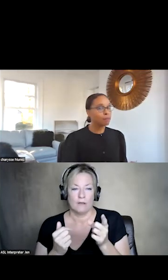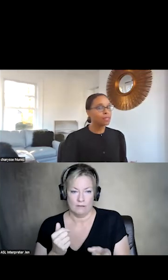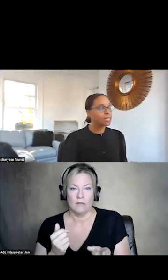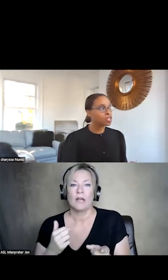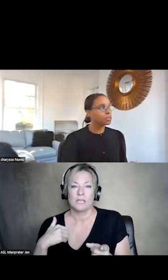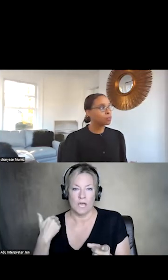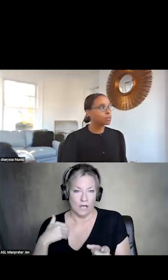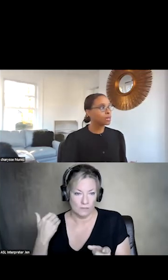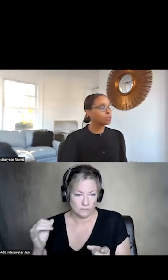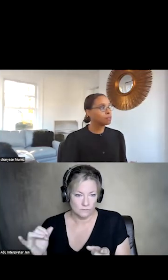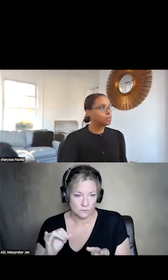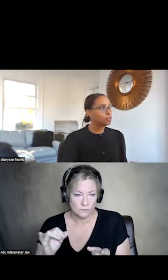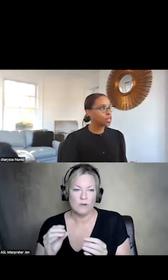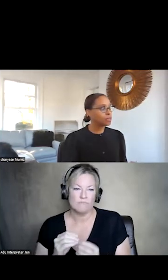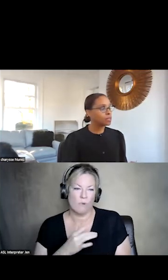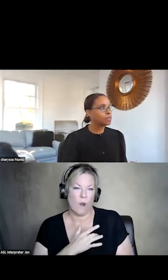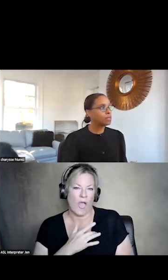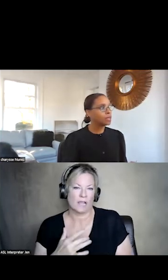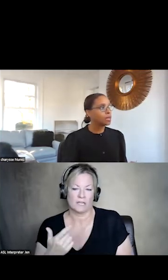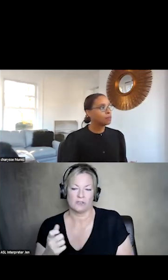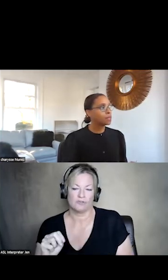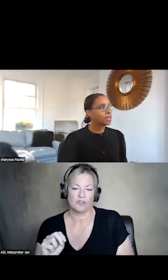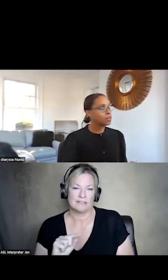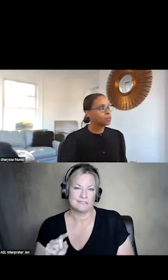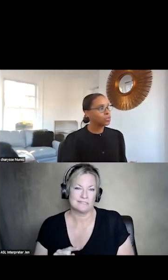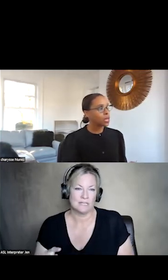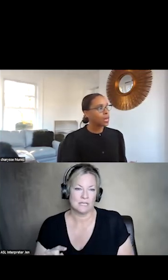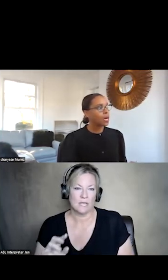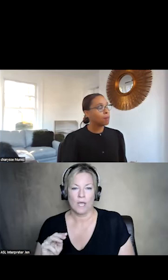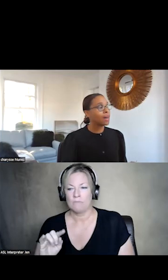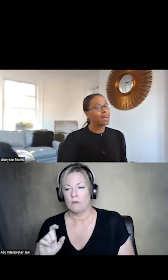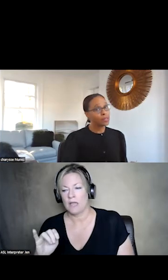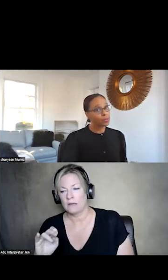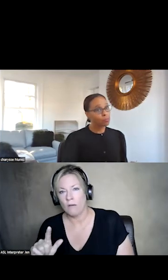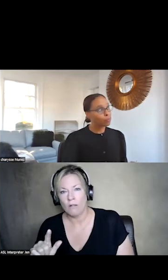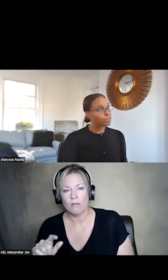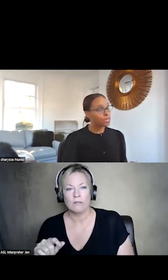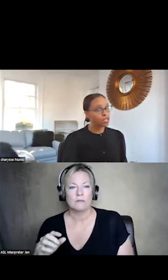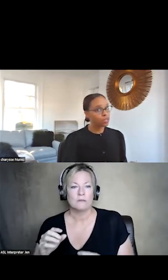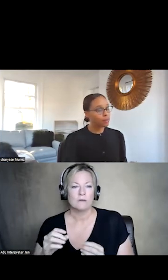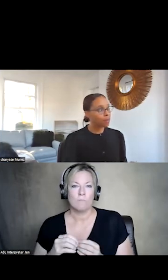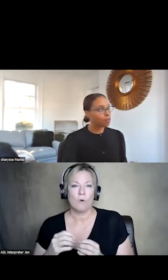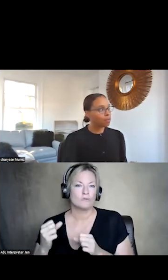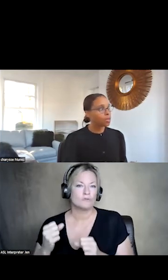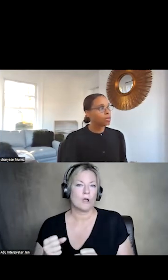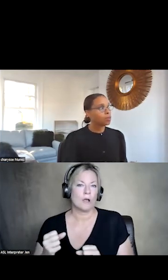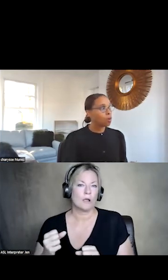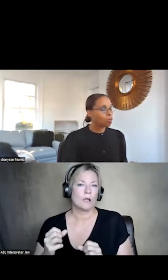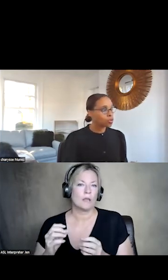young population, more likely to be Gen Z, millennials, higher representation of